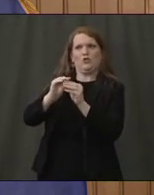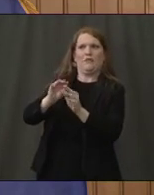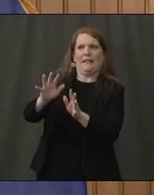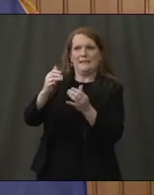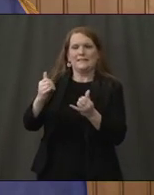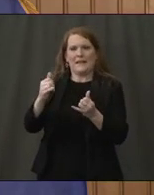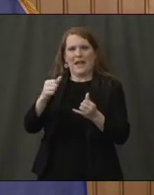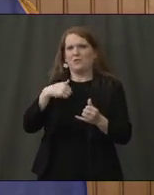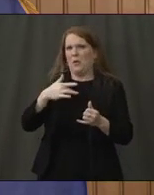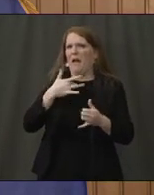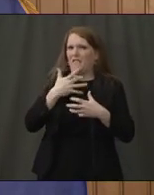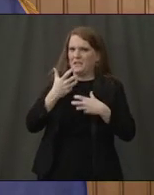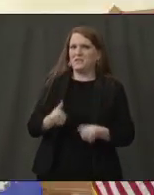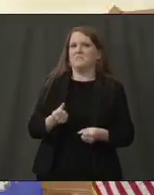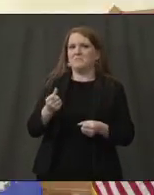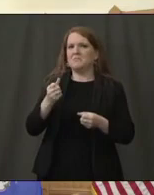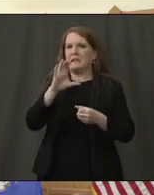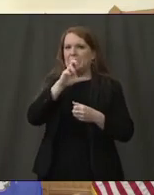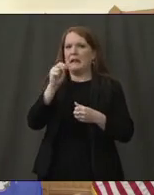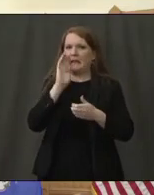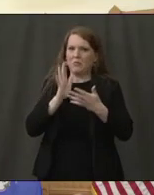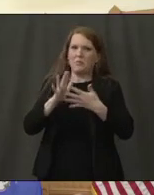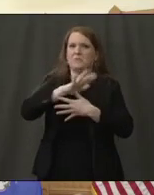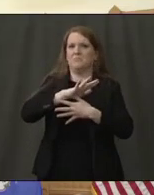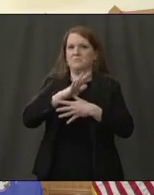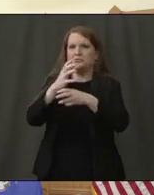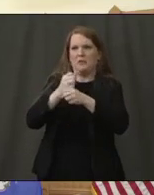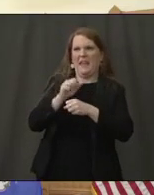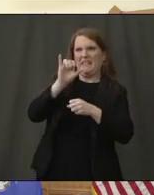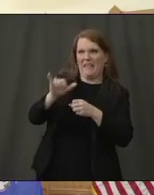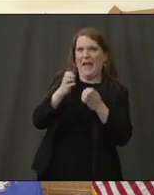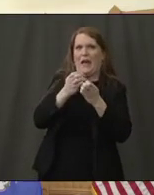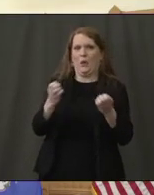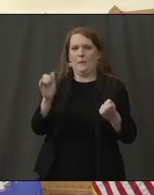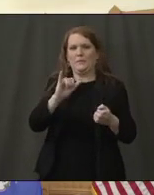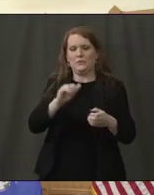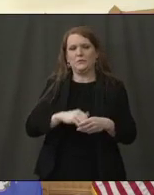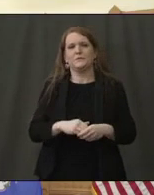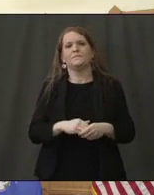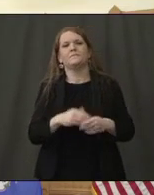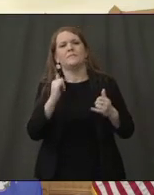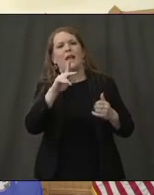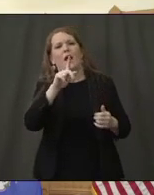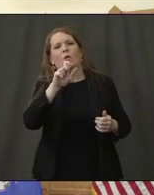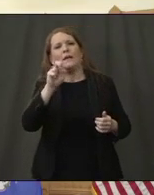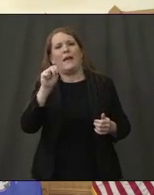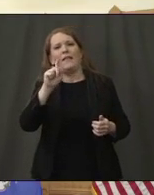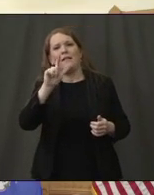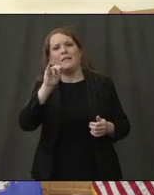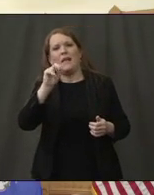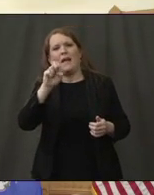list for getting that equipment. Next question will come from Kellen Lyons with the Connecticut Mirror.